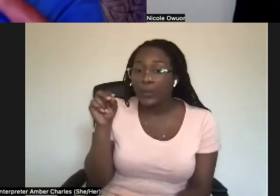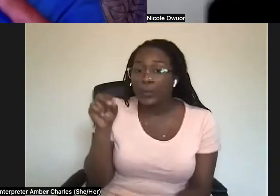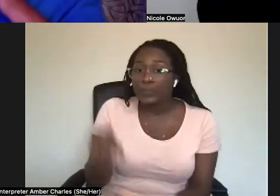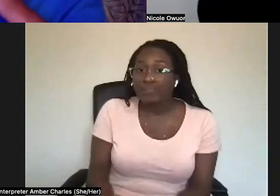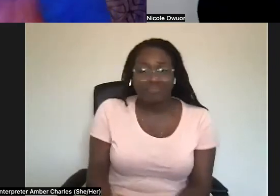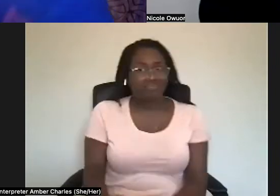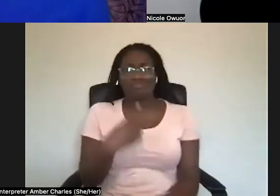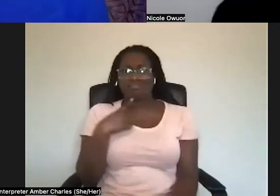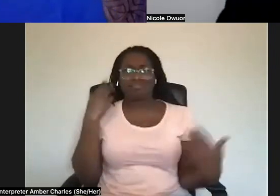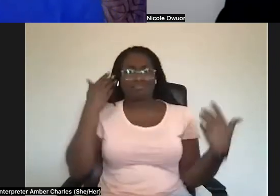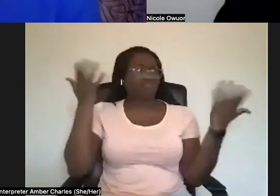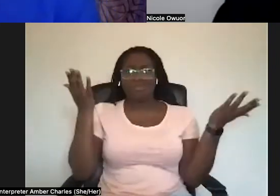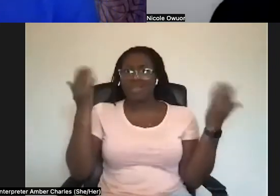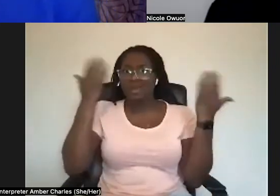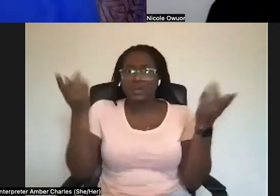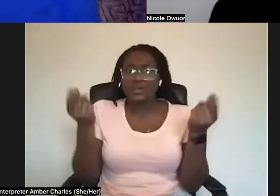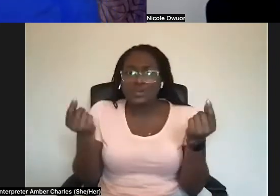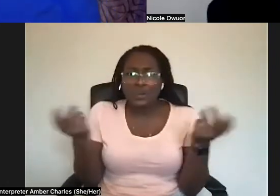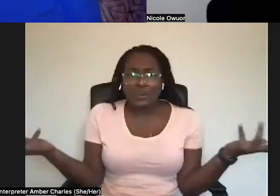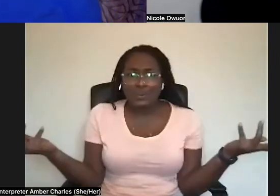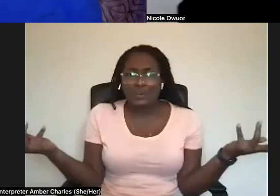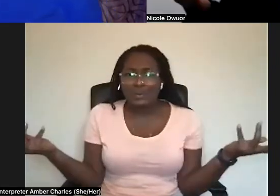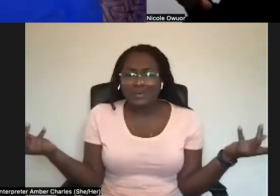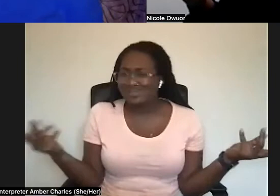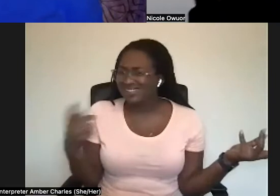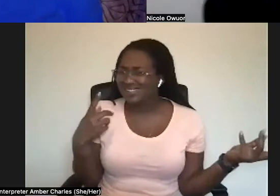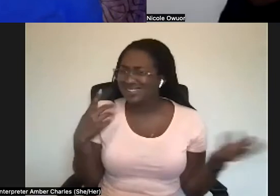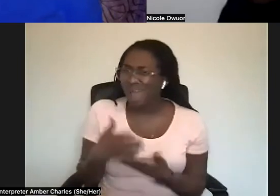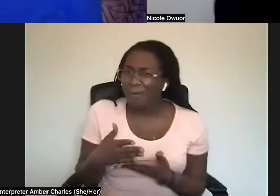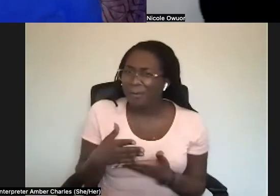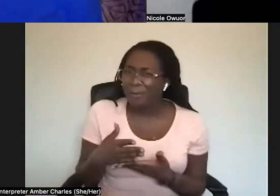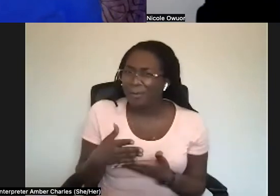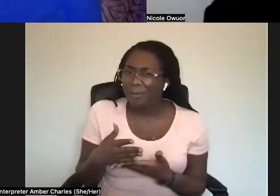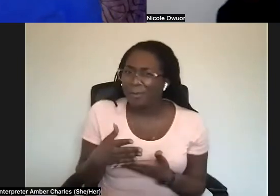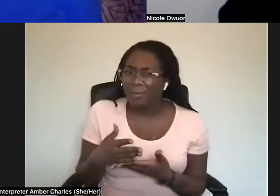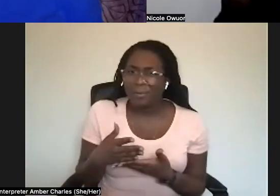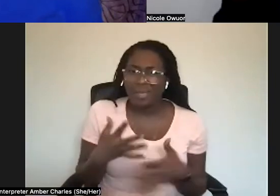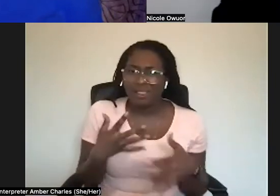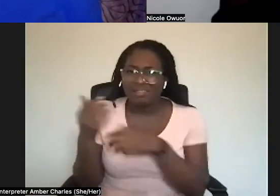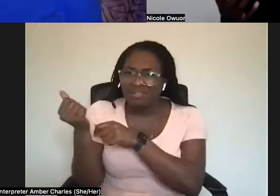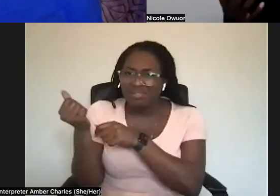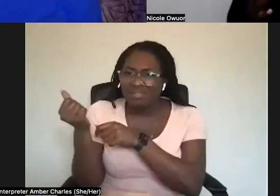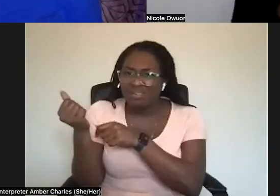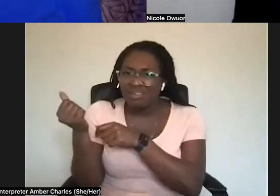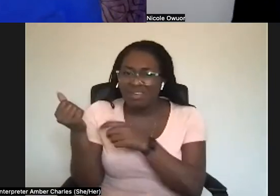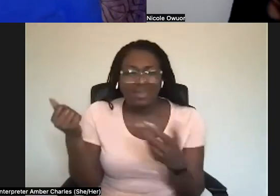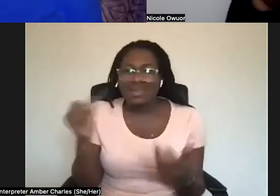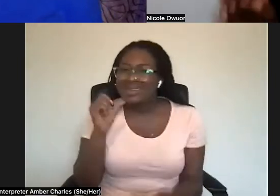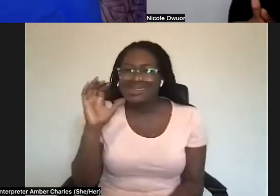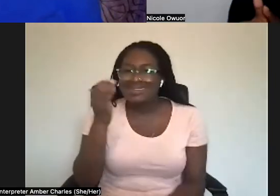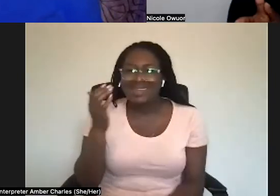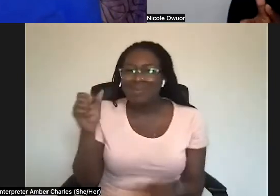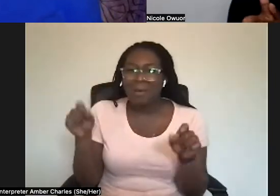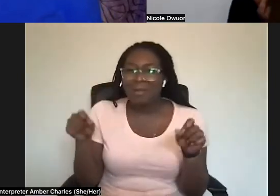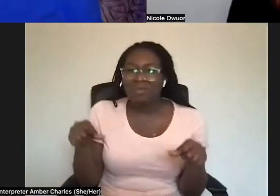And I didn't know what to do with that because I'm like, just stop? Just leave? It didn't even seem like a